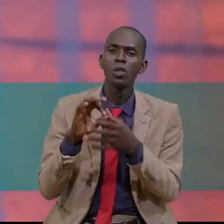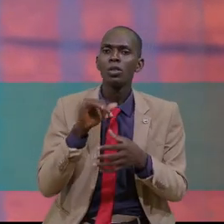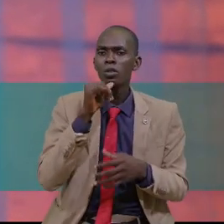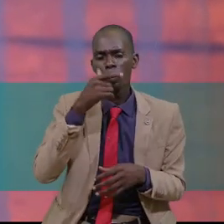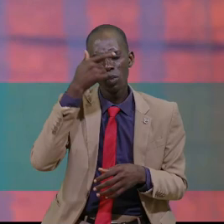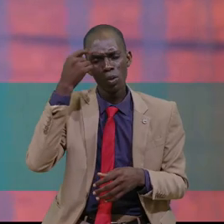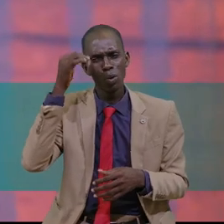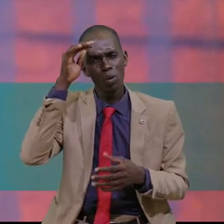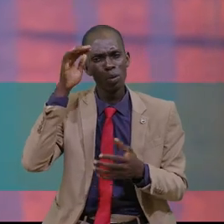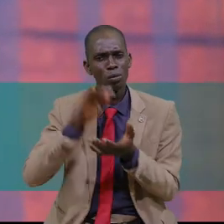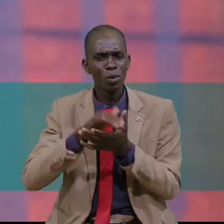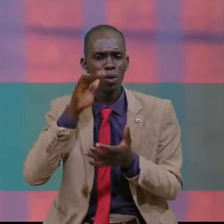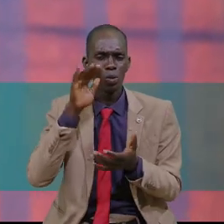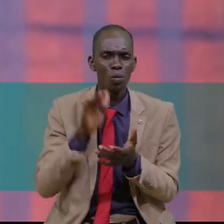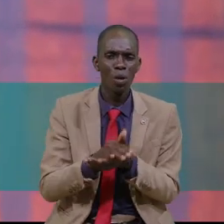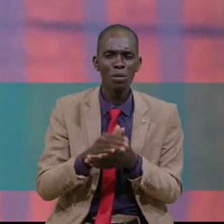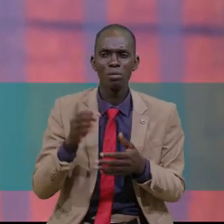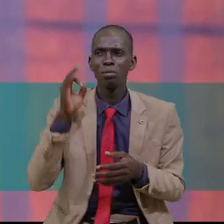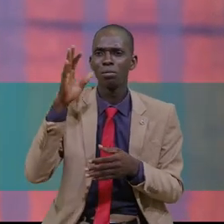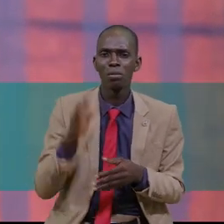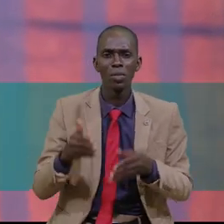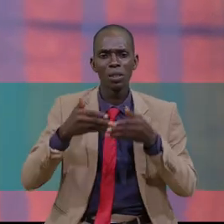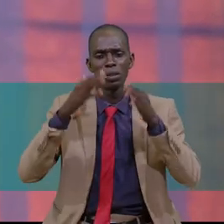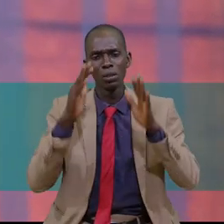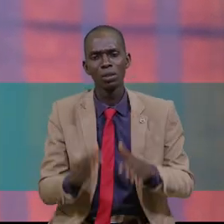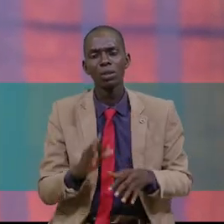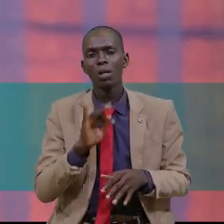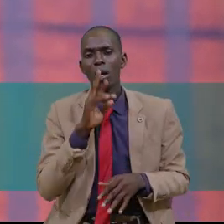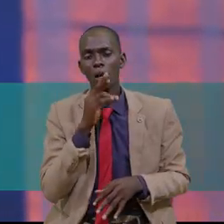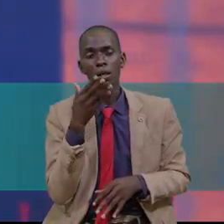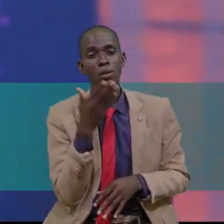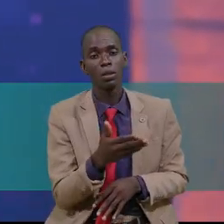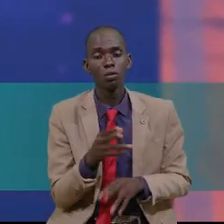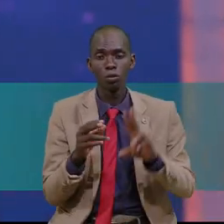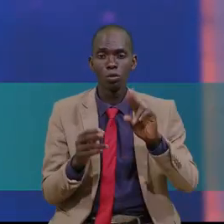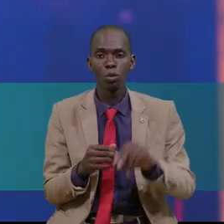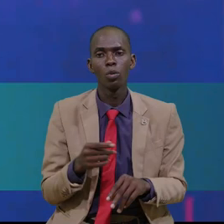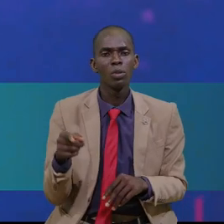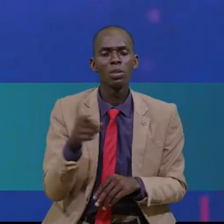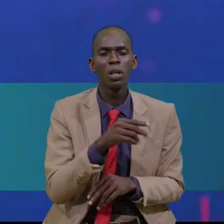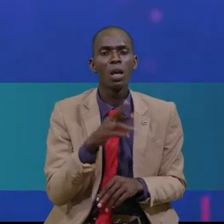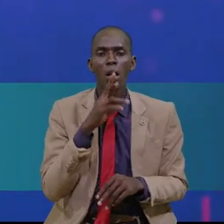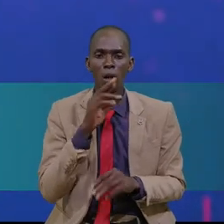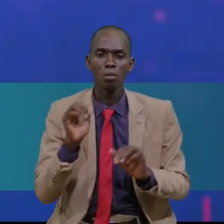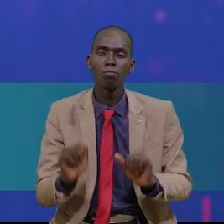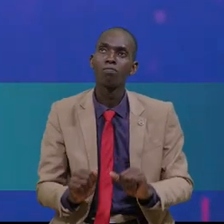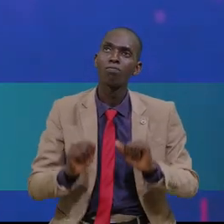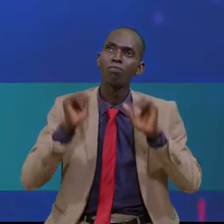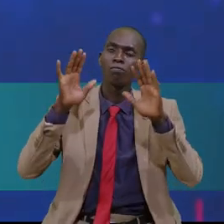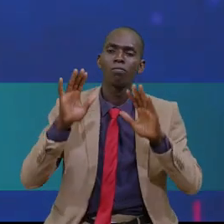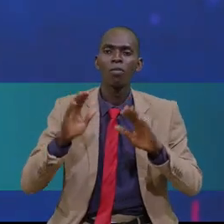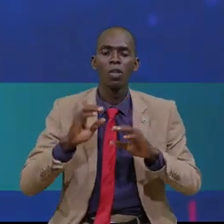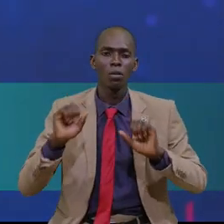minister, overseer, anyone is there. They are committed to the word of God, to